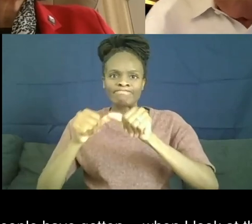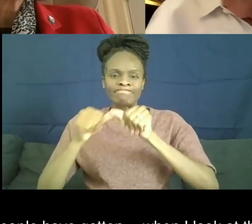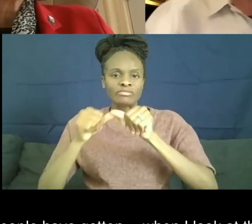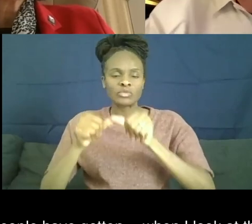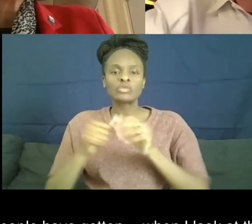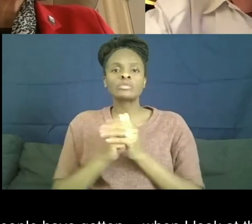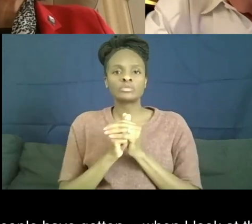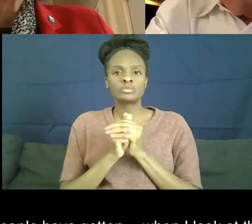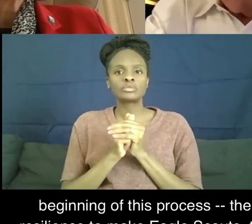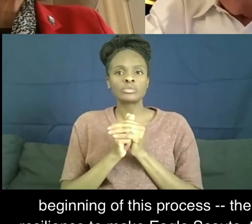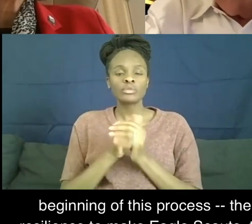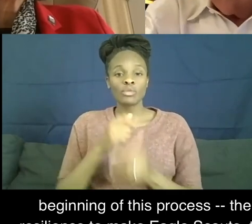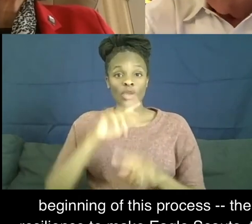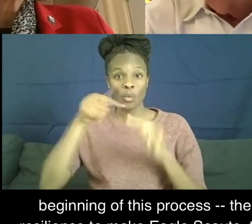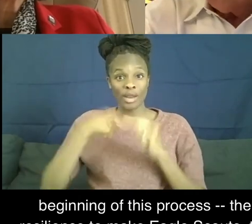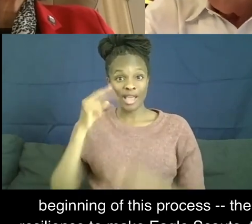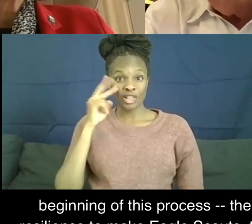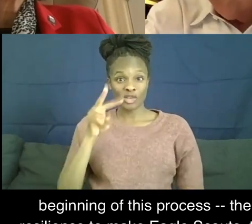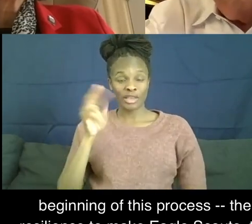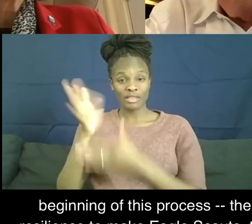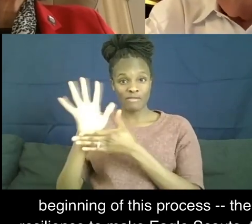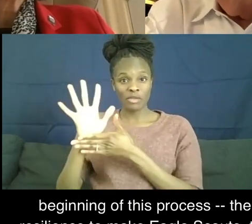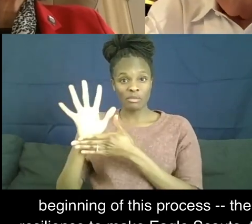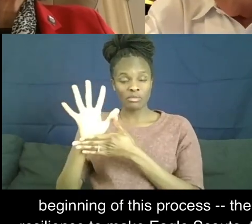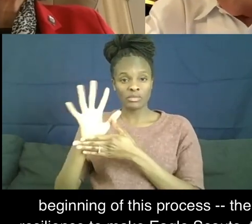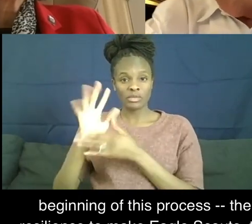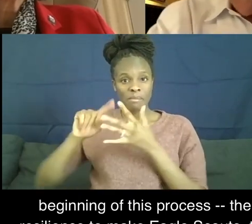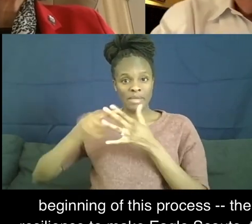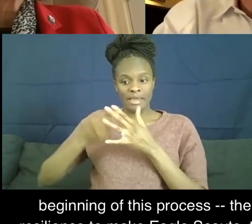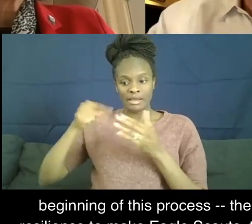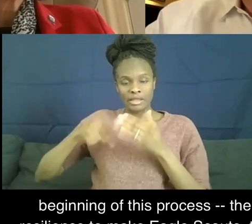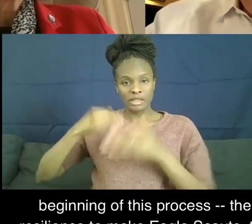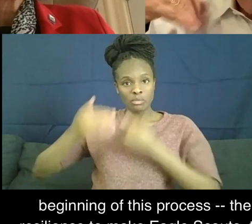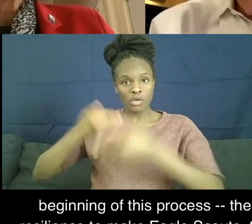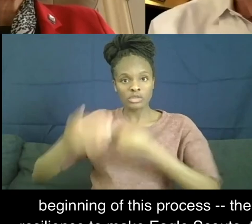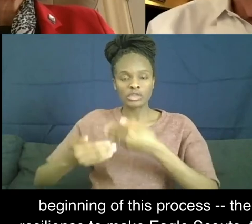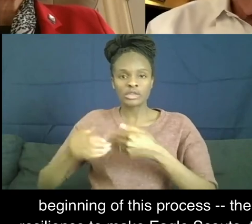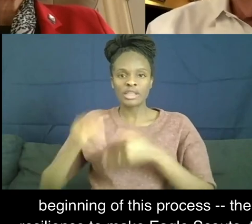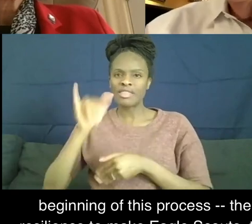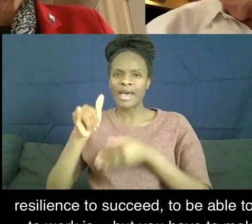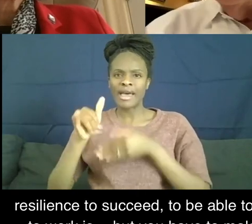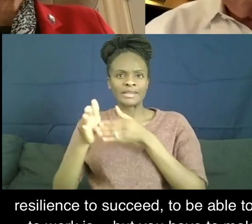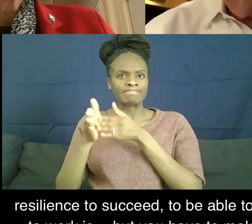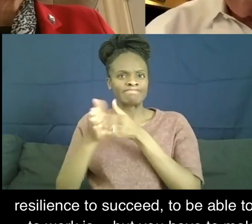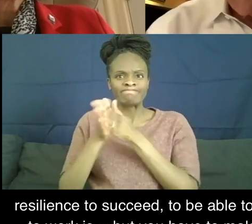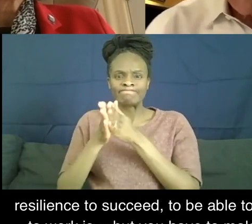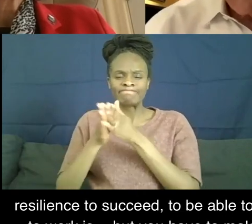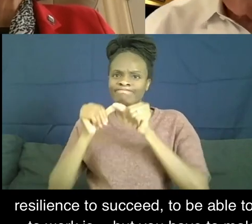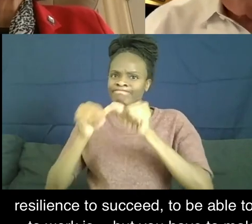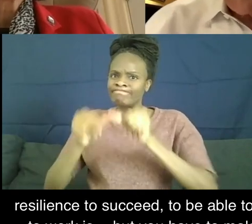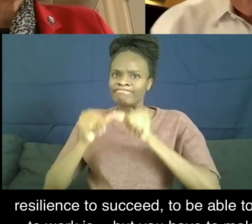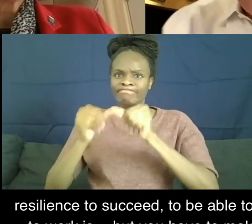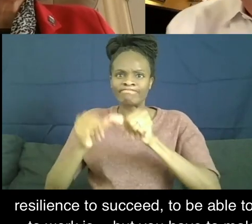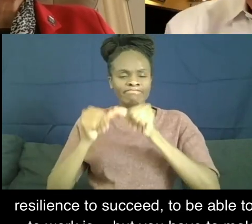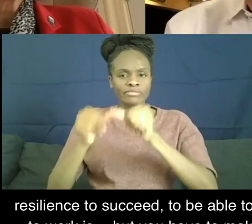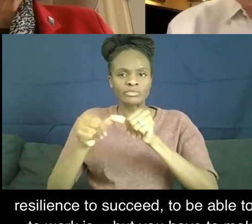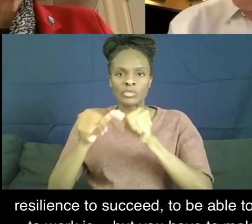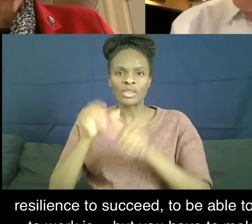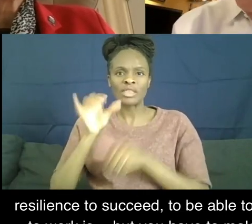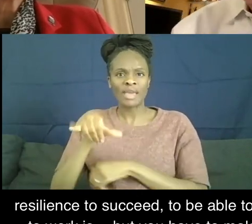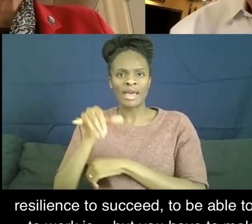when I look at the film at the beginning of this process, you know, the resilience to make the Eagle Scouts, the resilience, uh, to